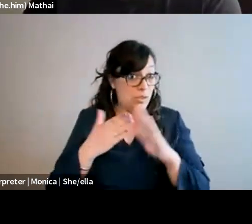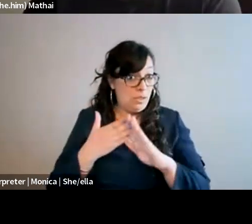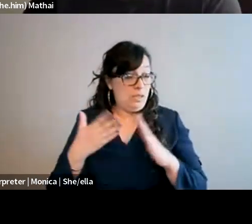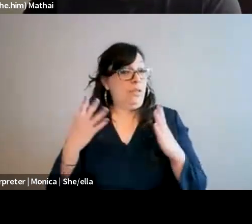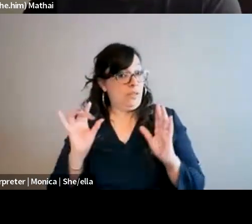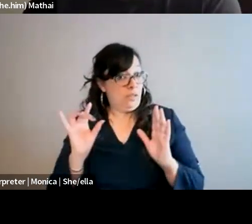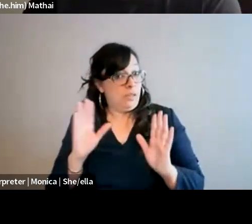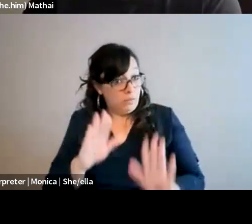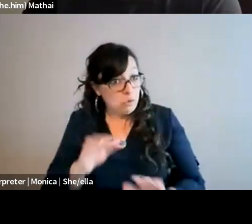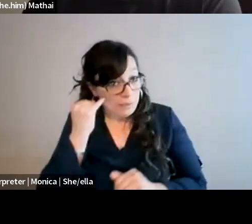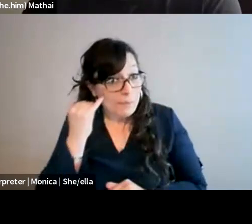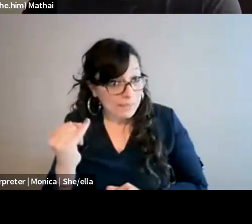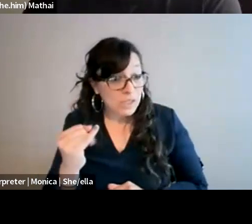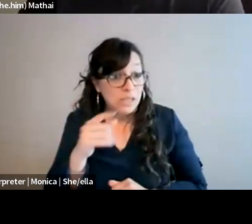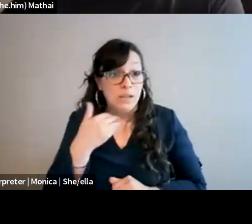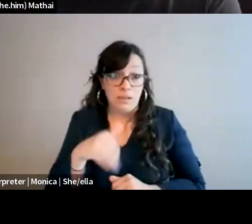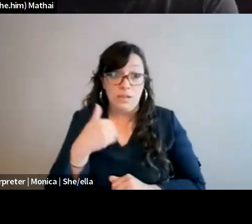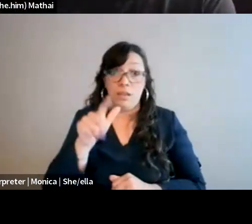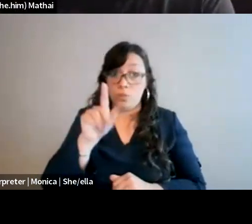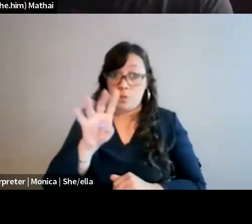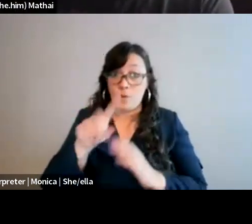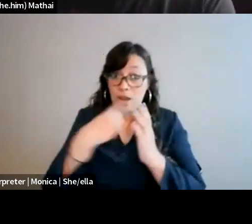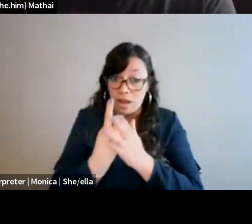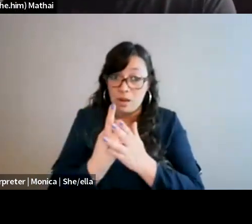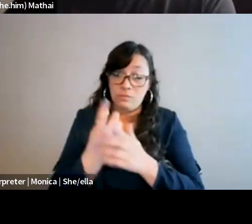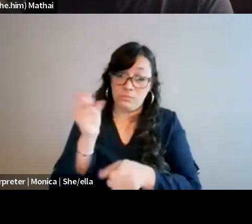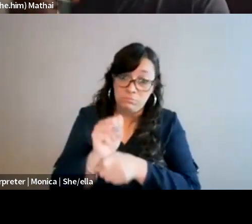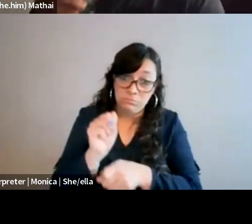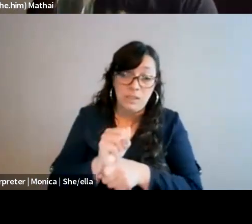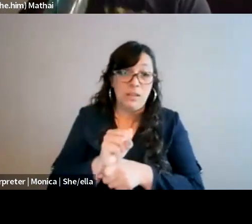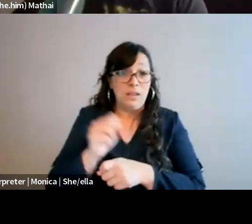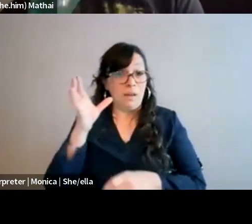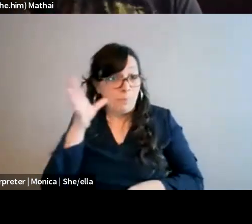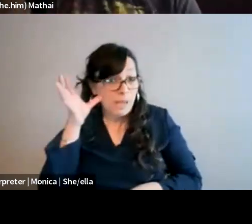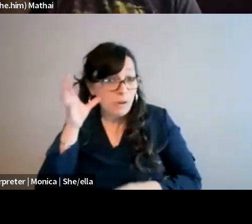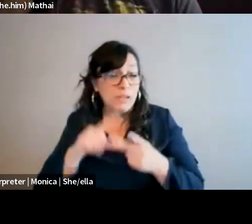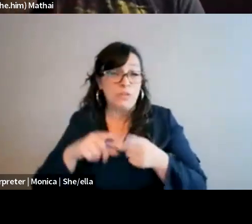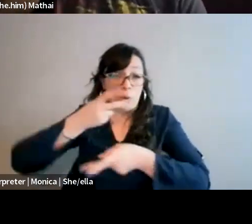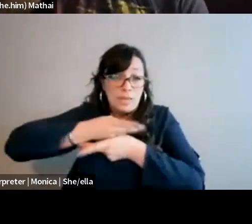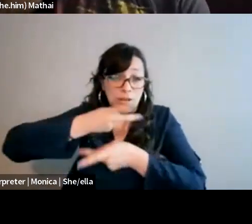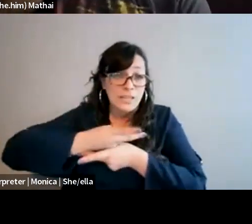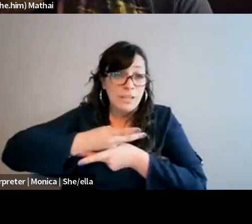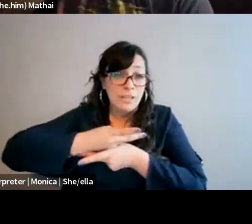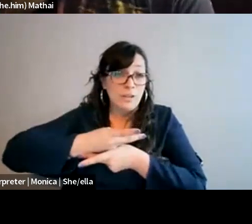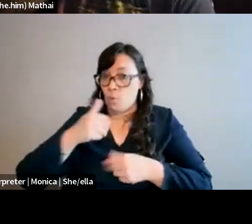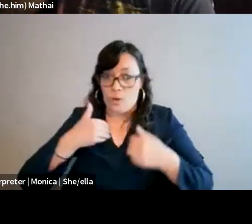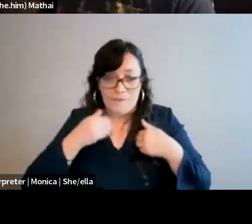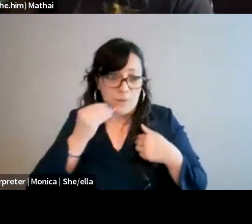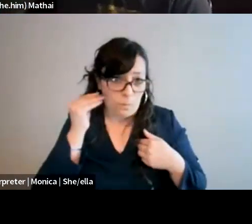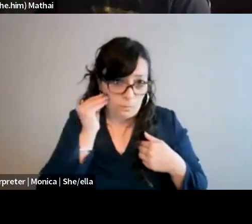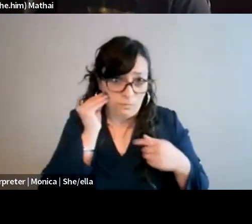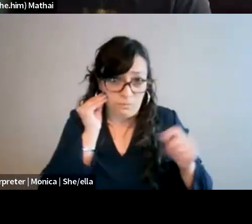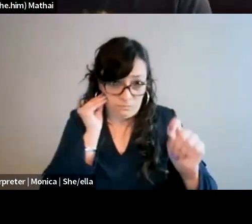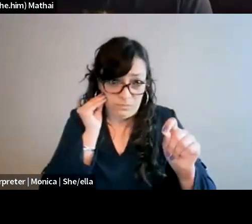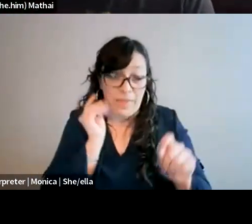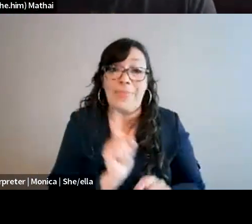very 24-hour all-encompassing tax. That means their parents or their caretakers are unhoused. So to